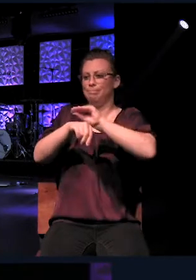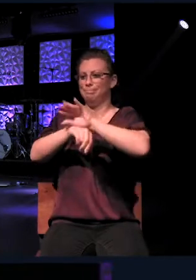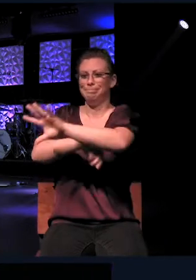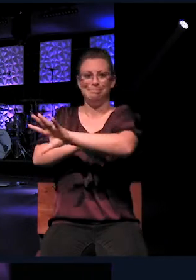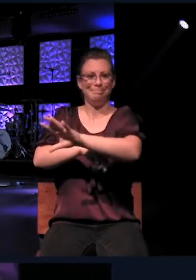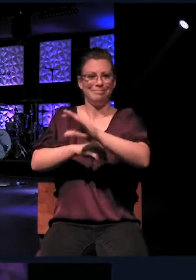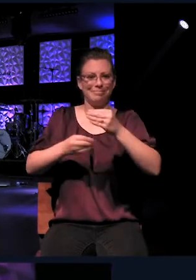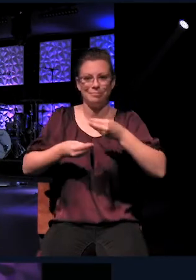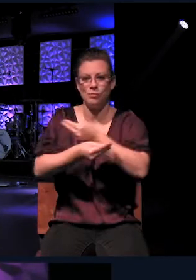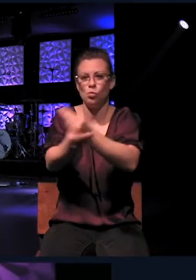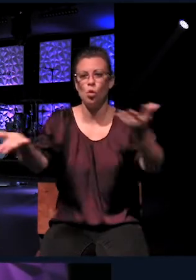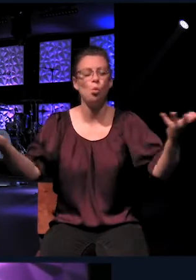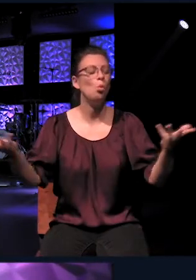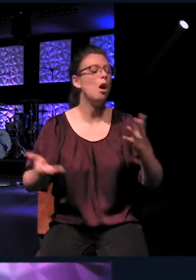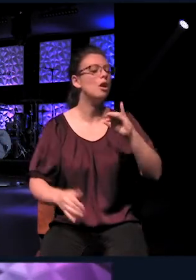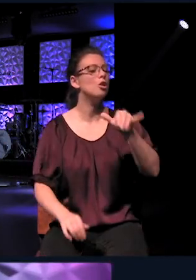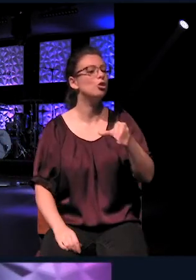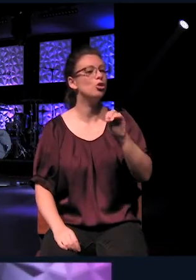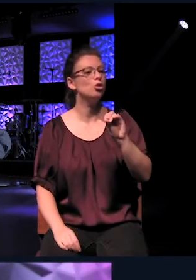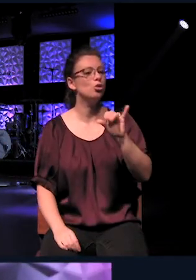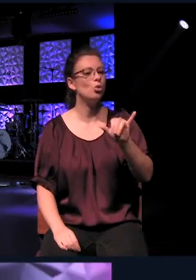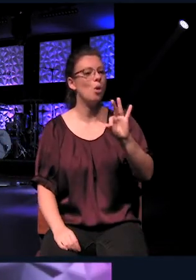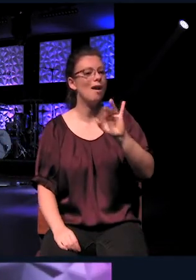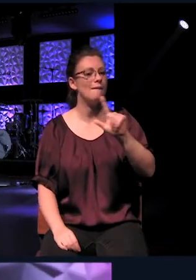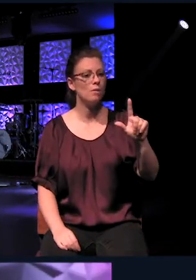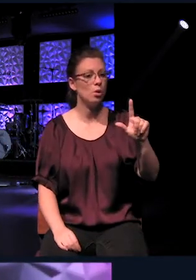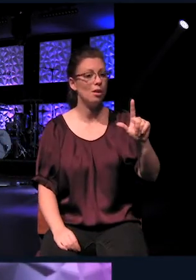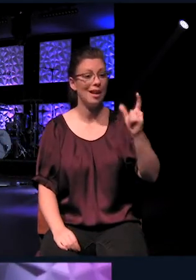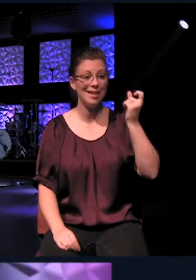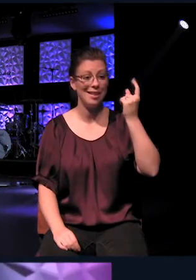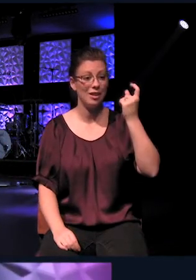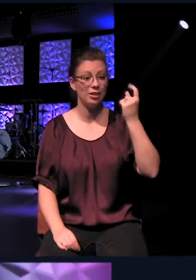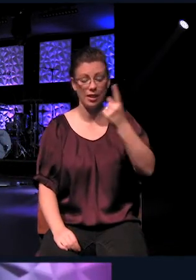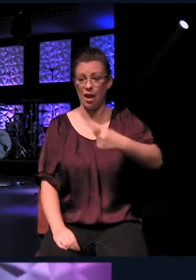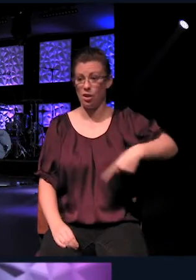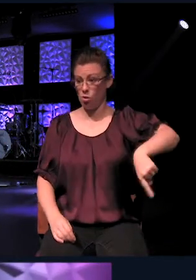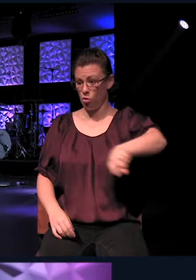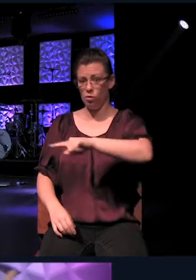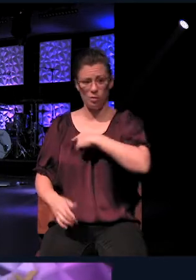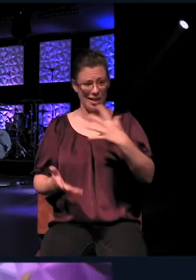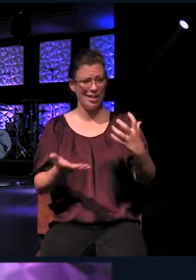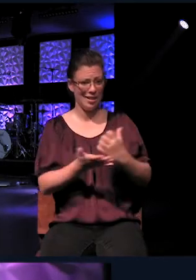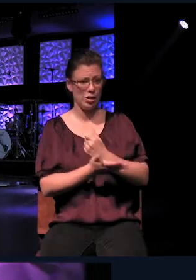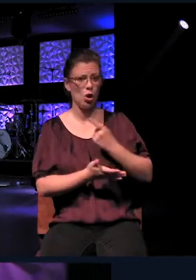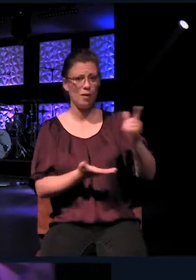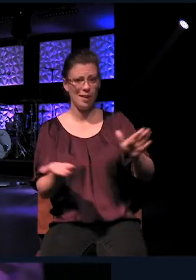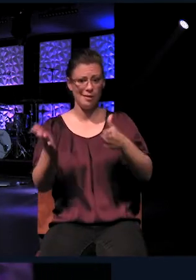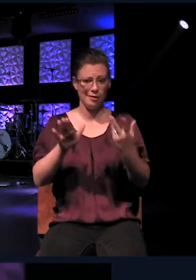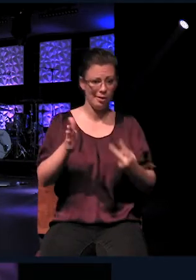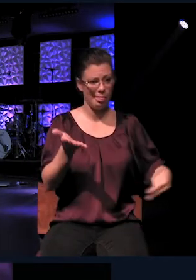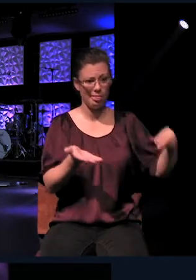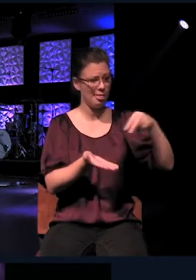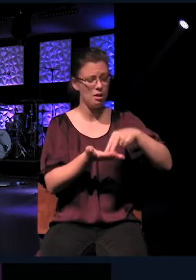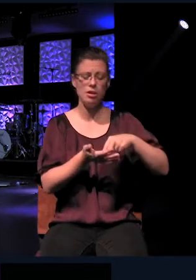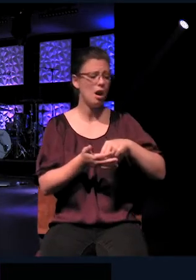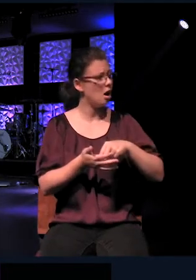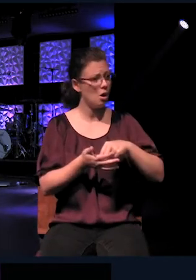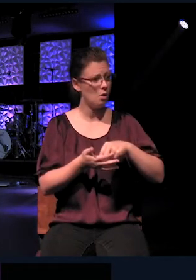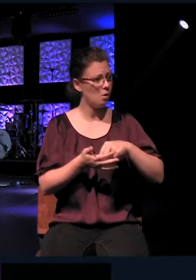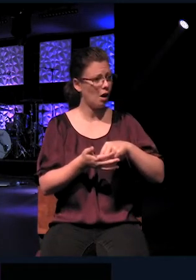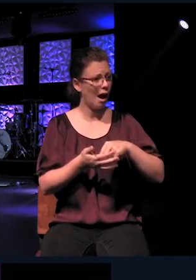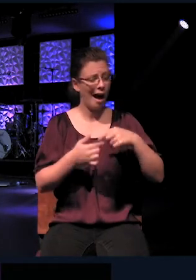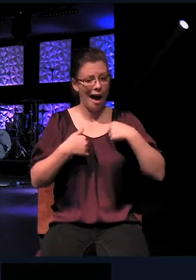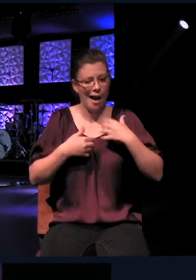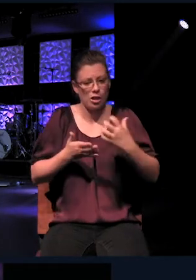because we get what we don't deserve. I'm a sinner. I deserve I deserve punishment. I don't deserve grace. I